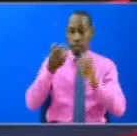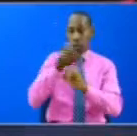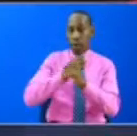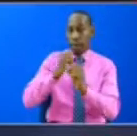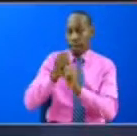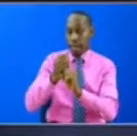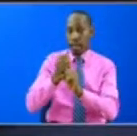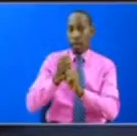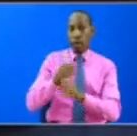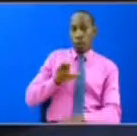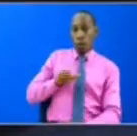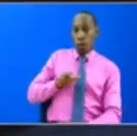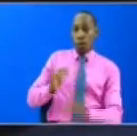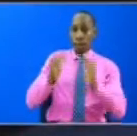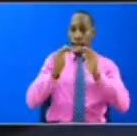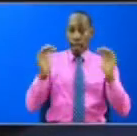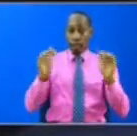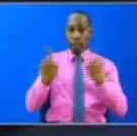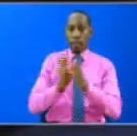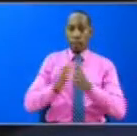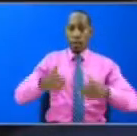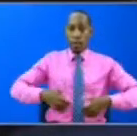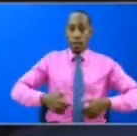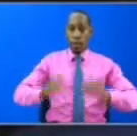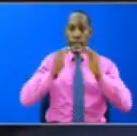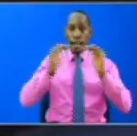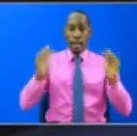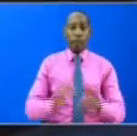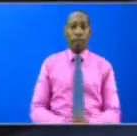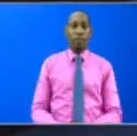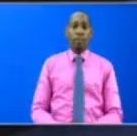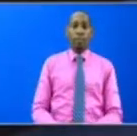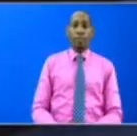making on the woman level and the youth level.